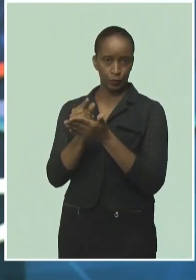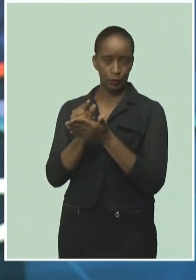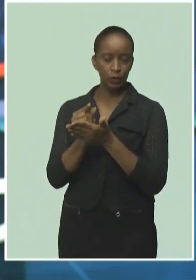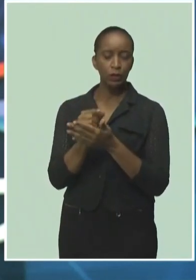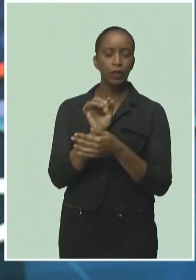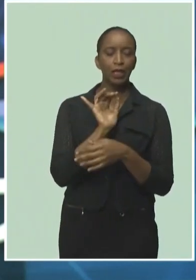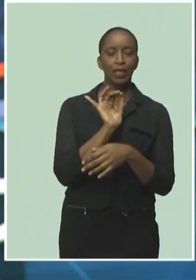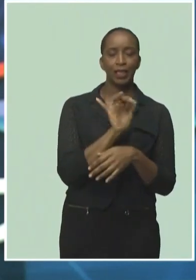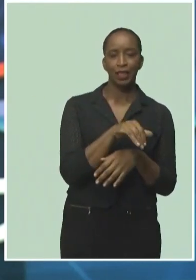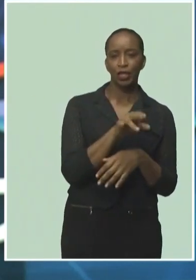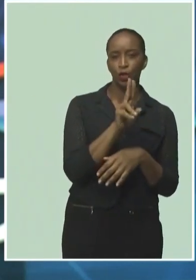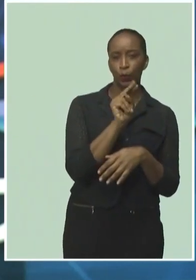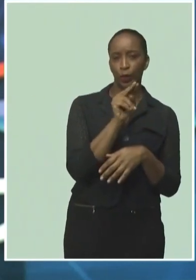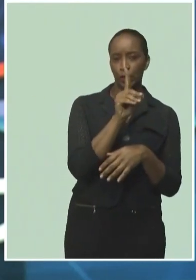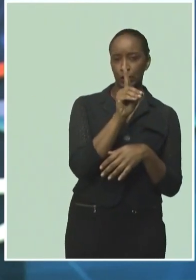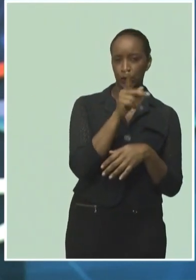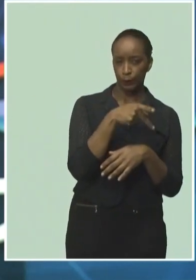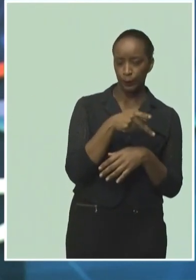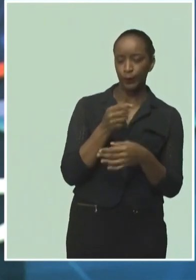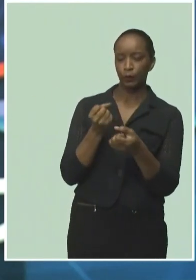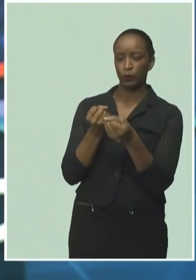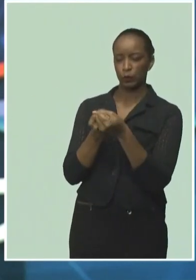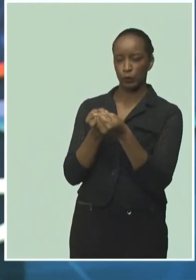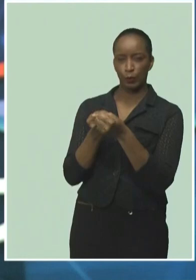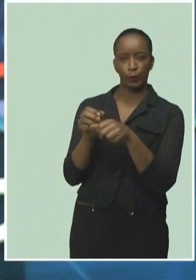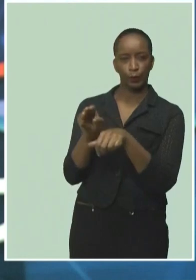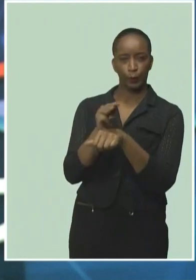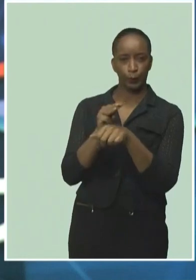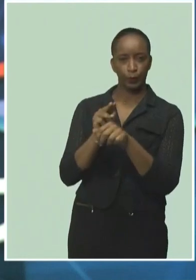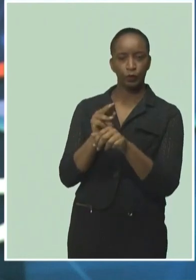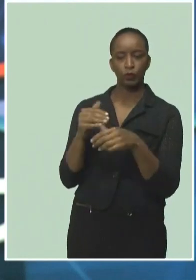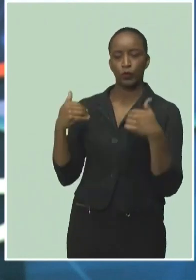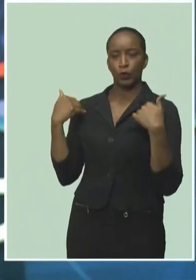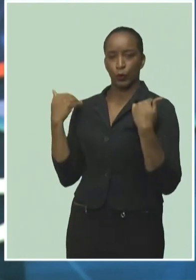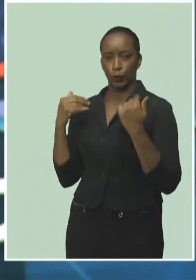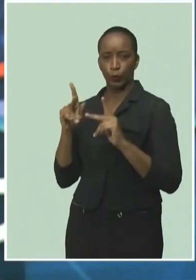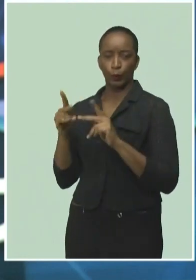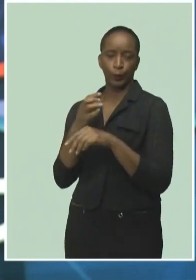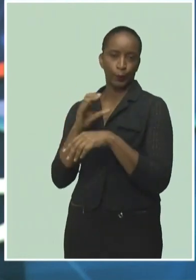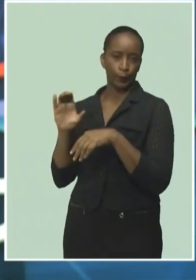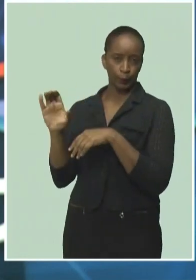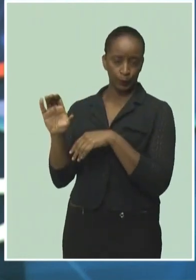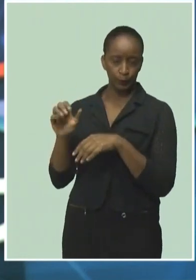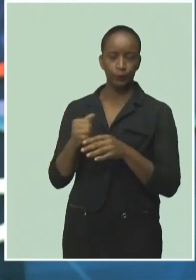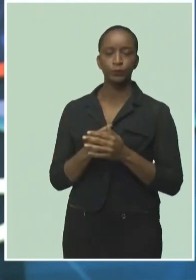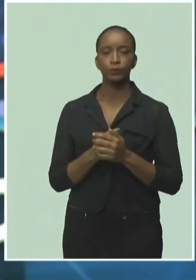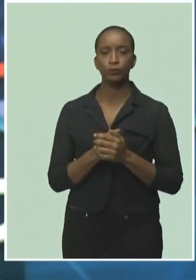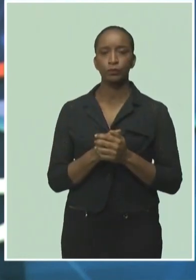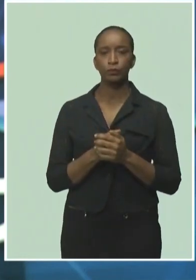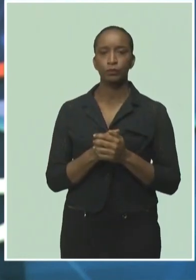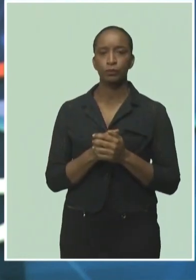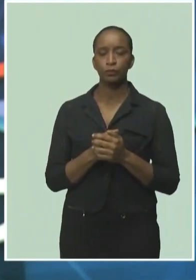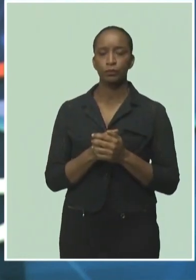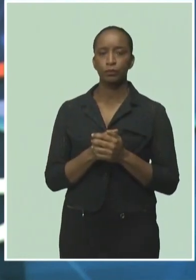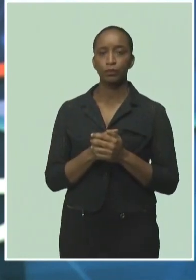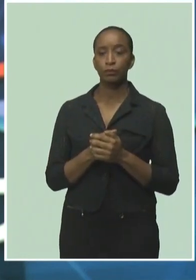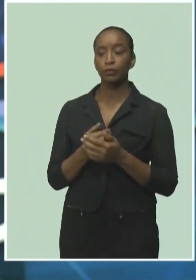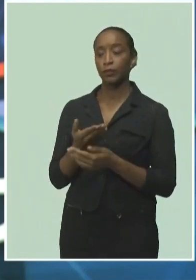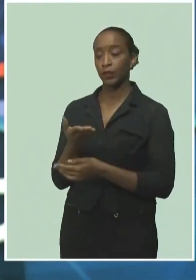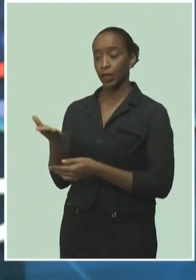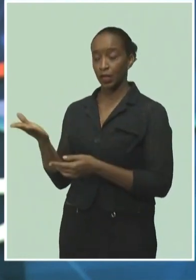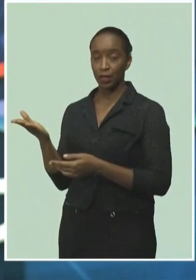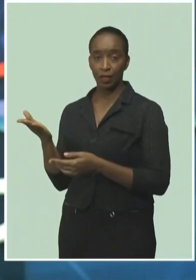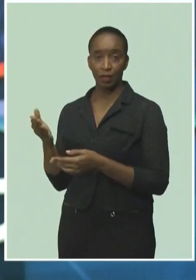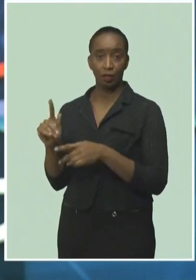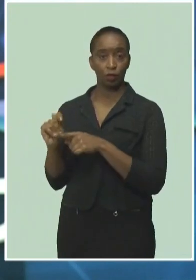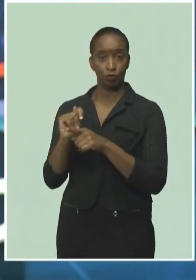and Community Empowerment. The participants, drawn from government's Next Step training initiative, received their certificates at the